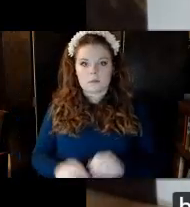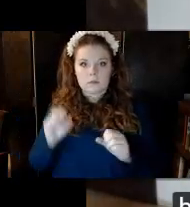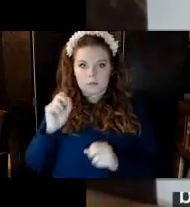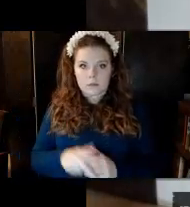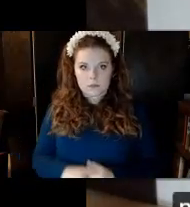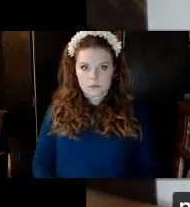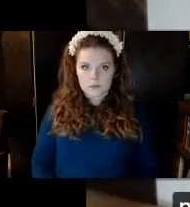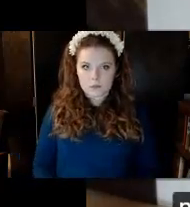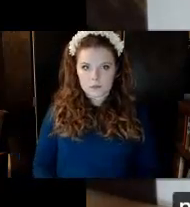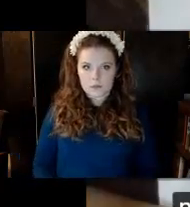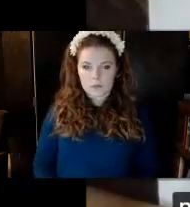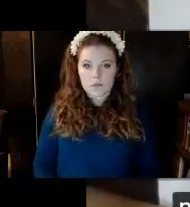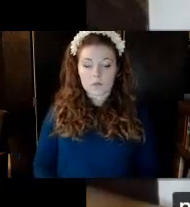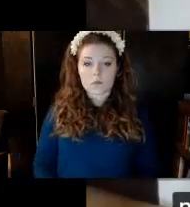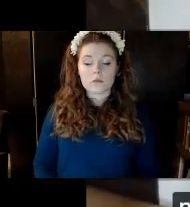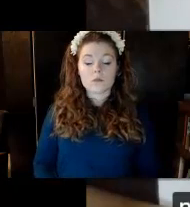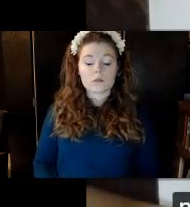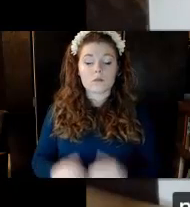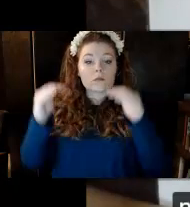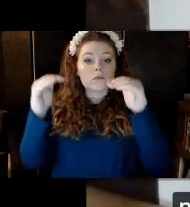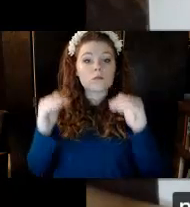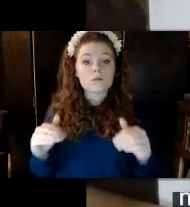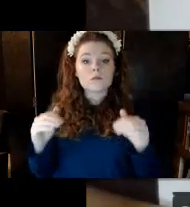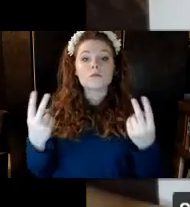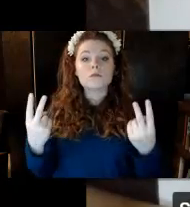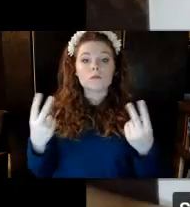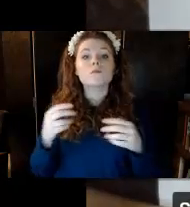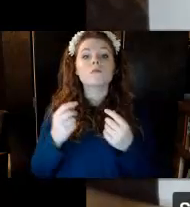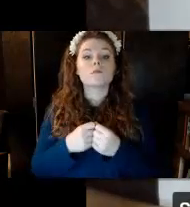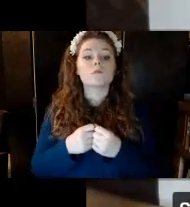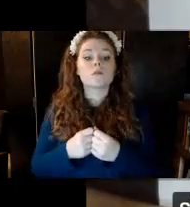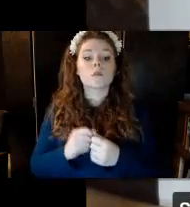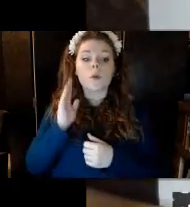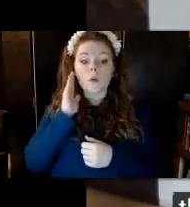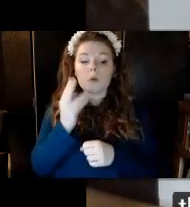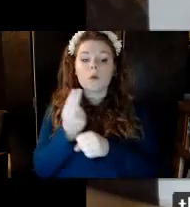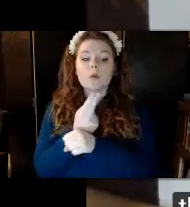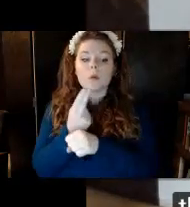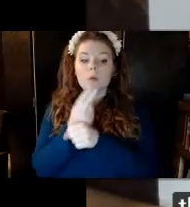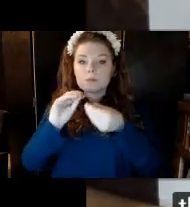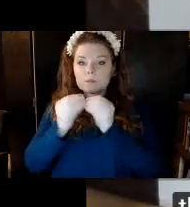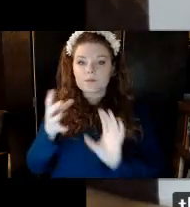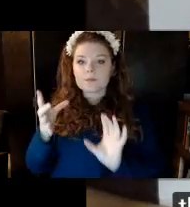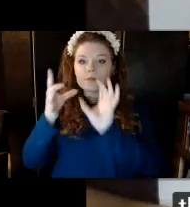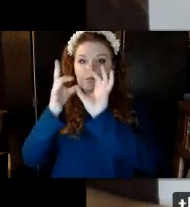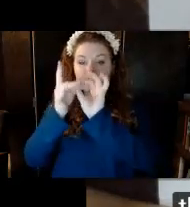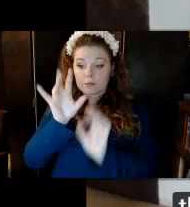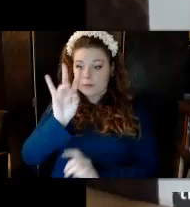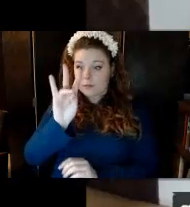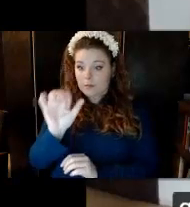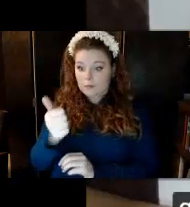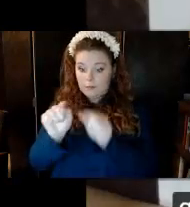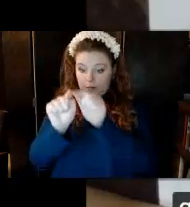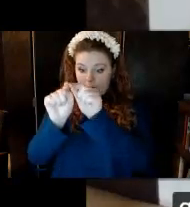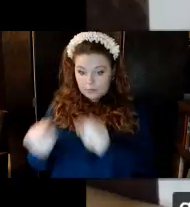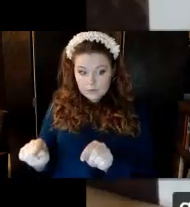Okay? Step 2, I'm going to take my 7/10, I'm going to put a number bond underneath it. I'm going to split it into 2 parts. My goal